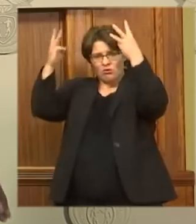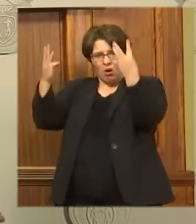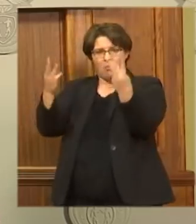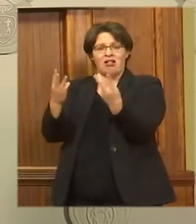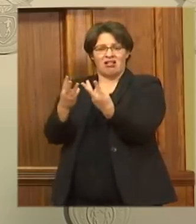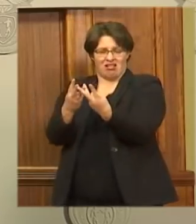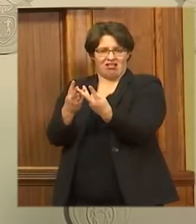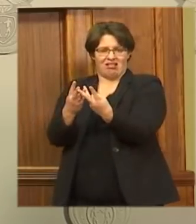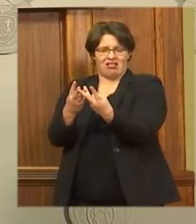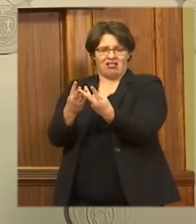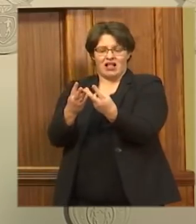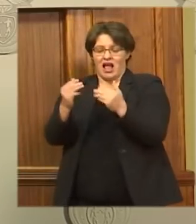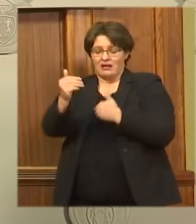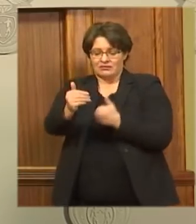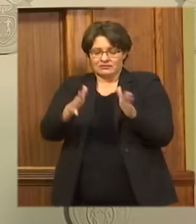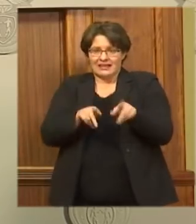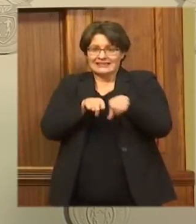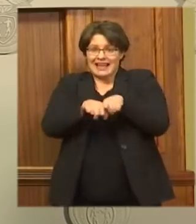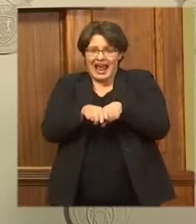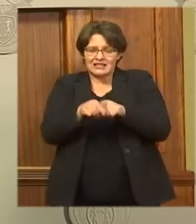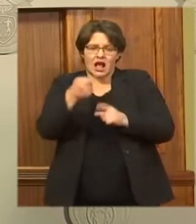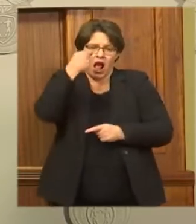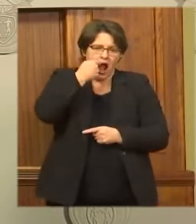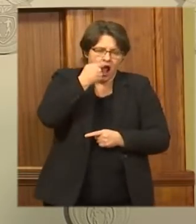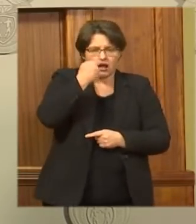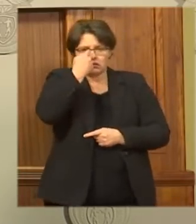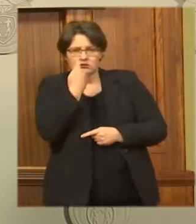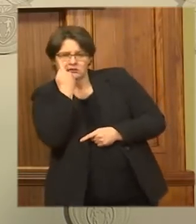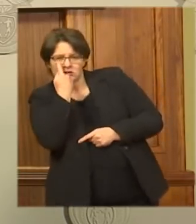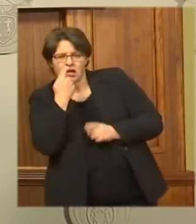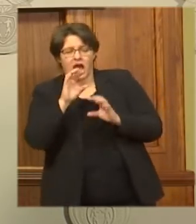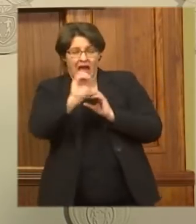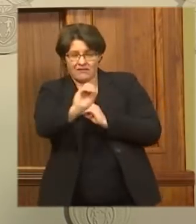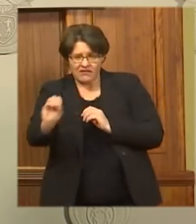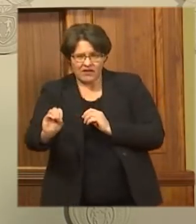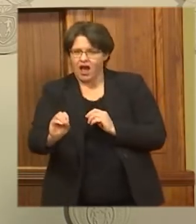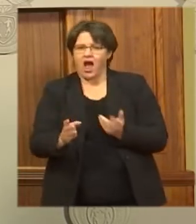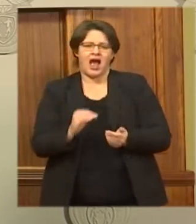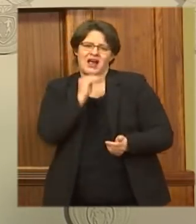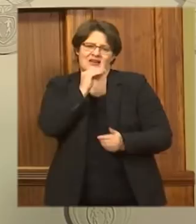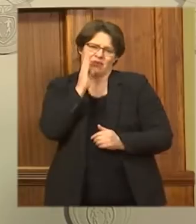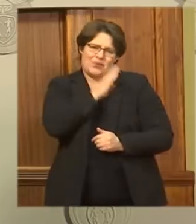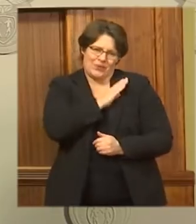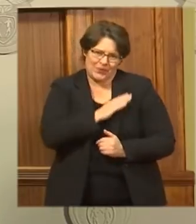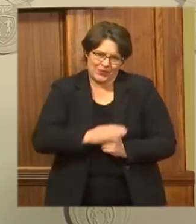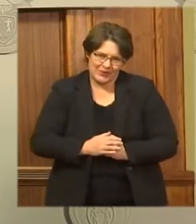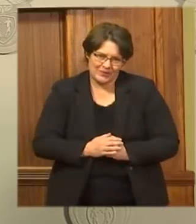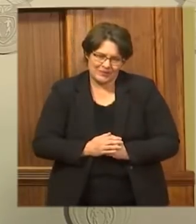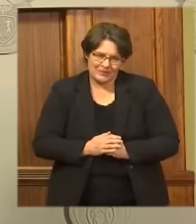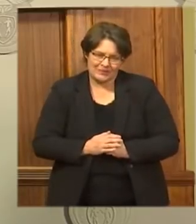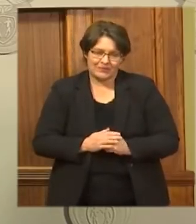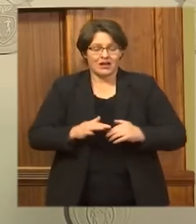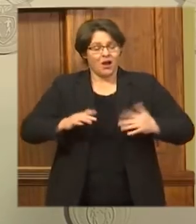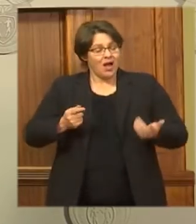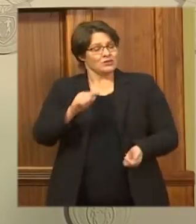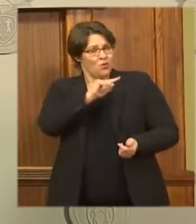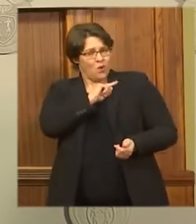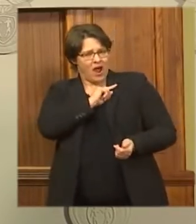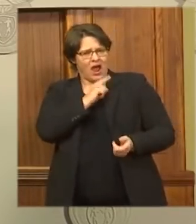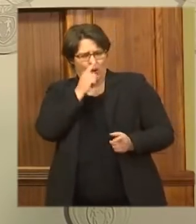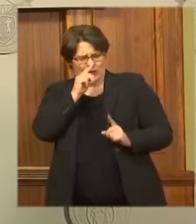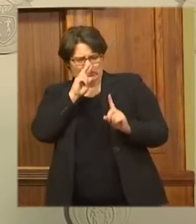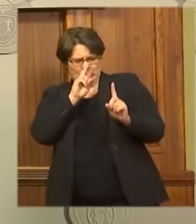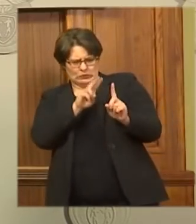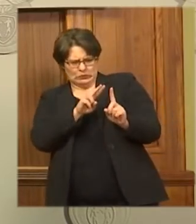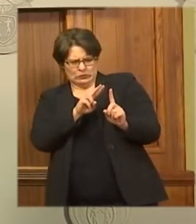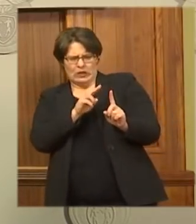of coronavirus test kits and other materials. We have therefore had to become more targeted in